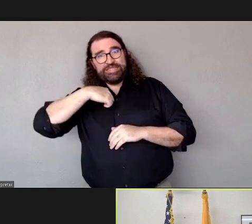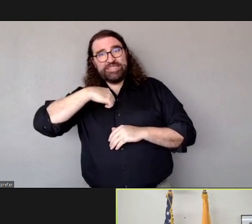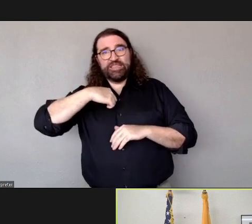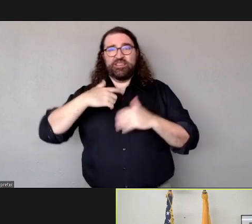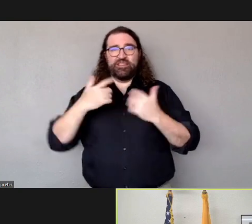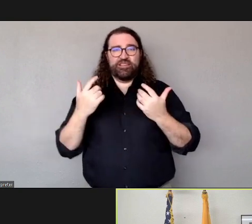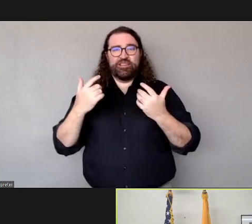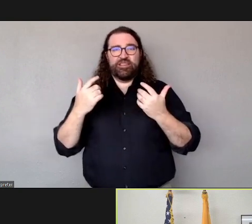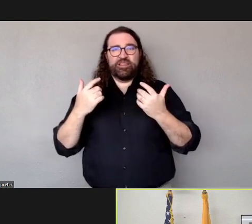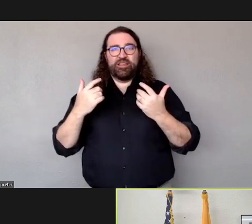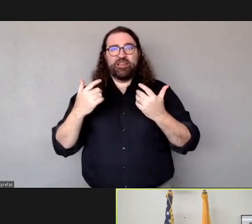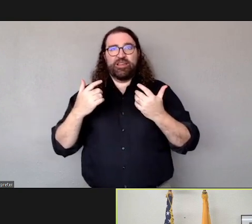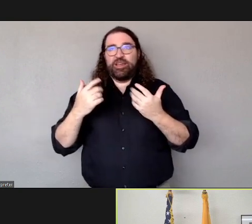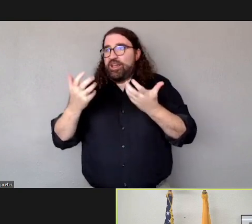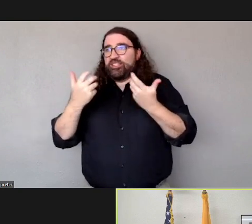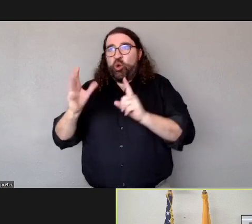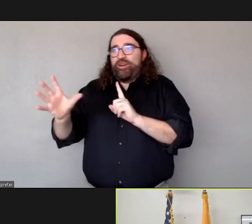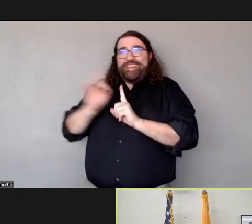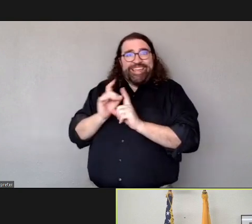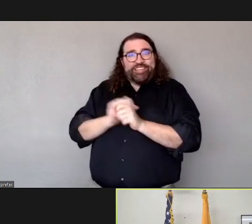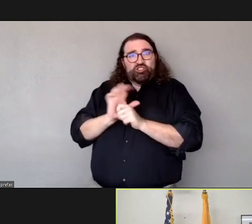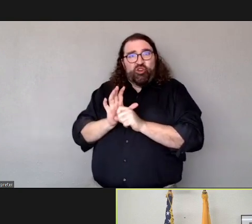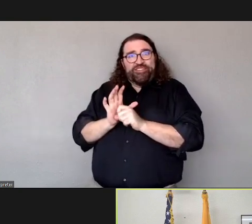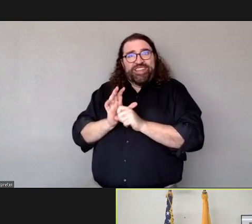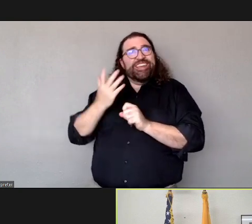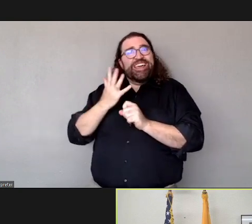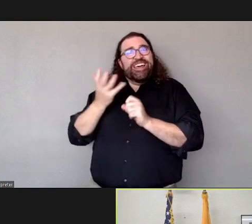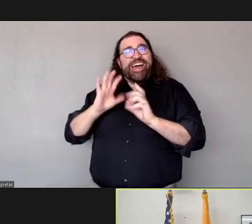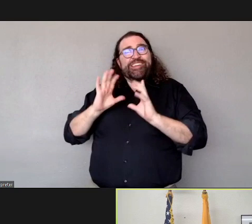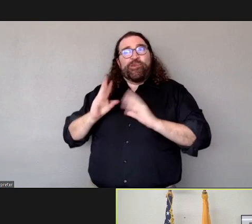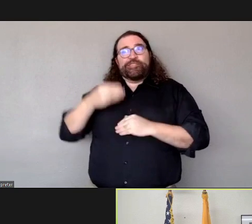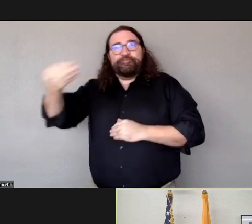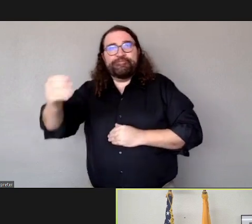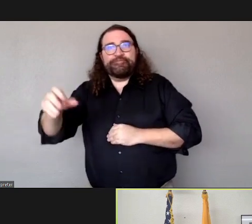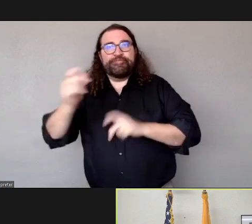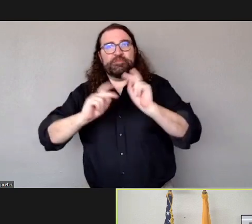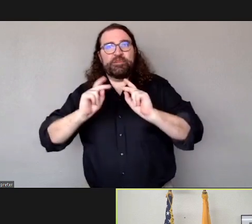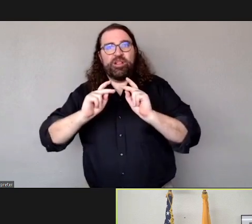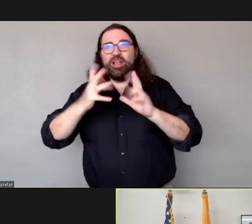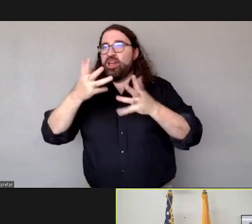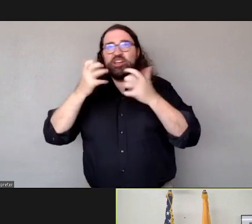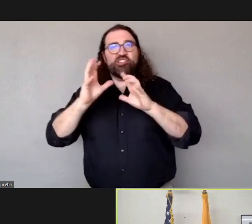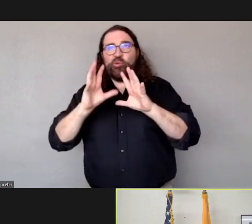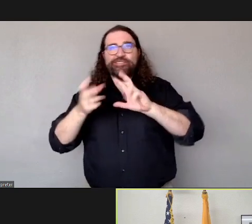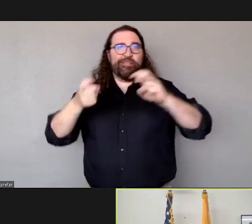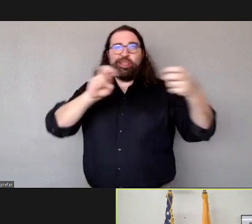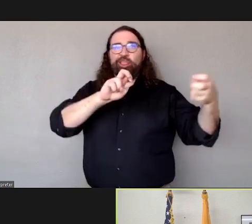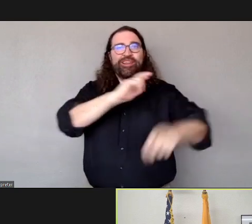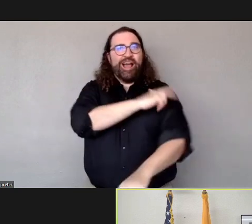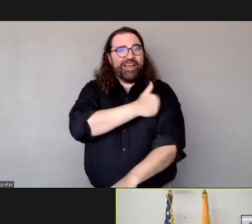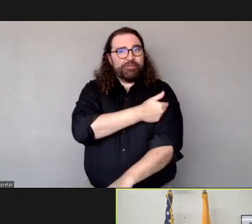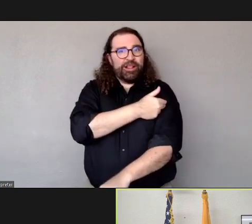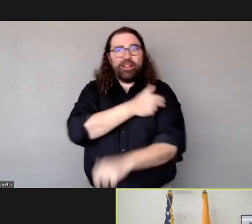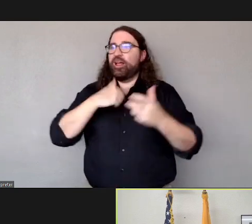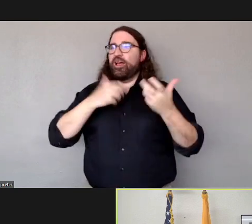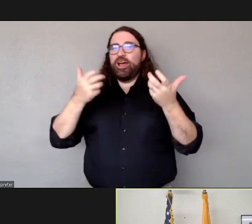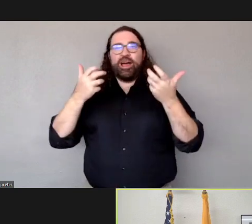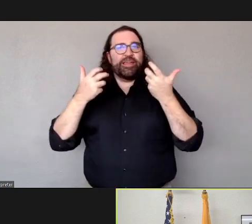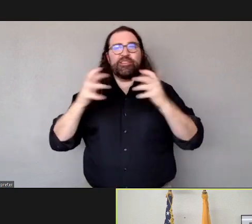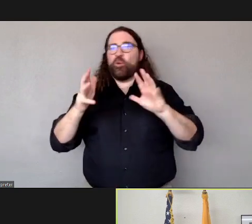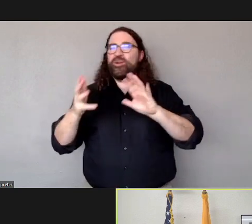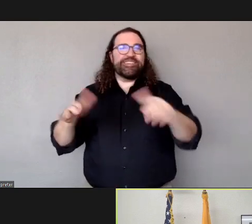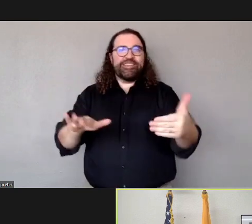don't want to get COVID. I don't want to transmit COVID. I don't want to be hospitalized with COVID. I don't want to die from COVID. I've certainly